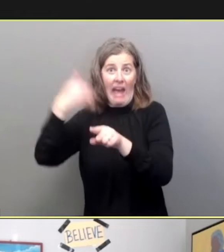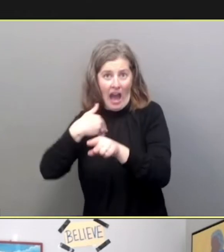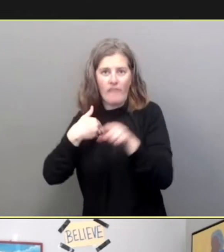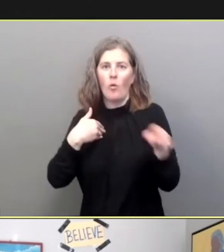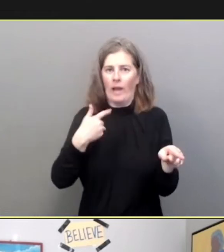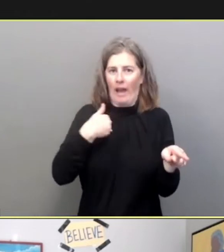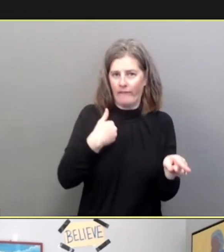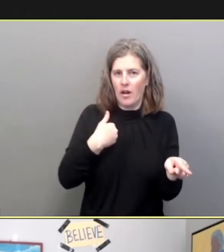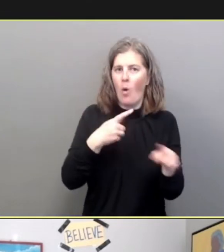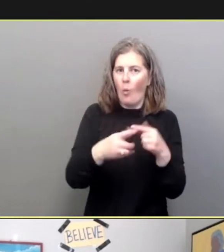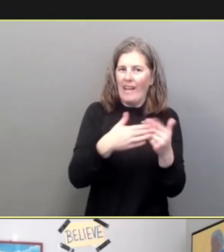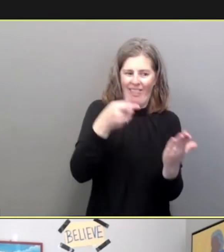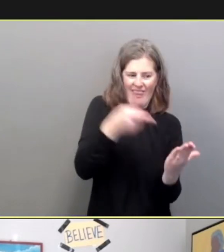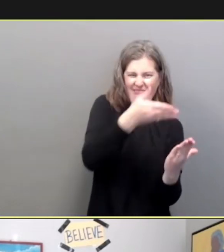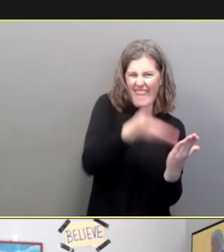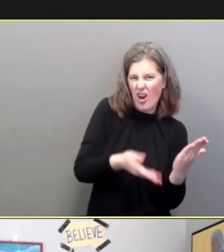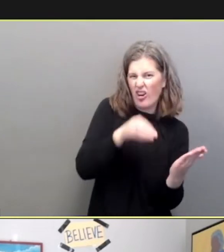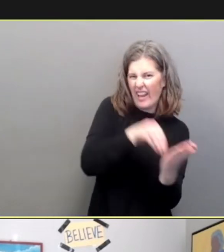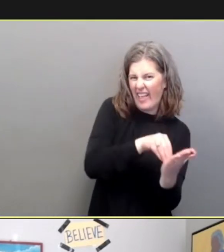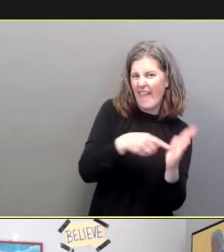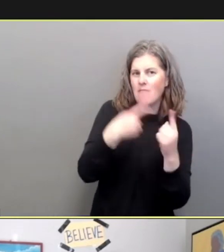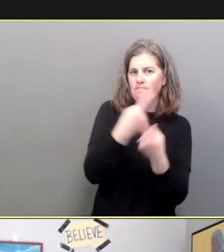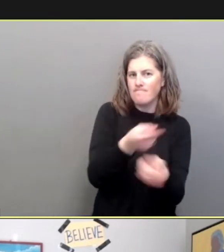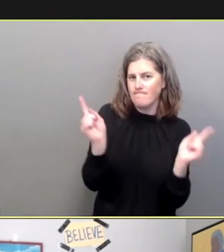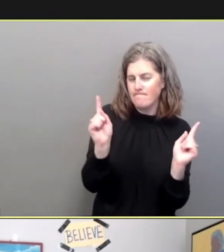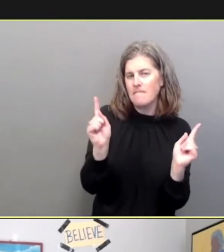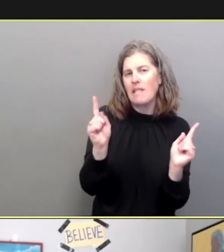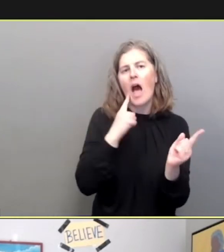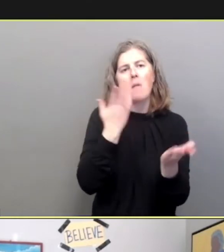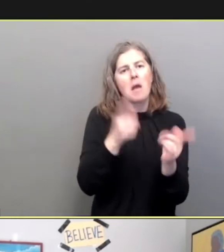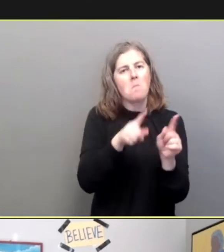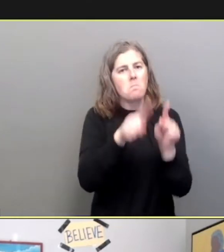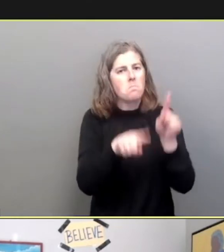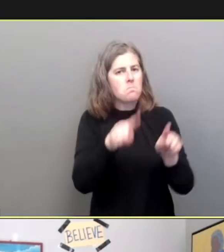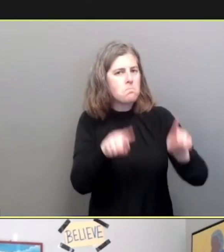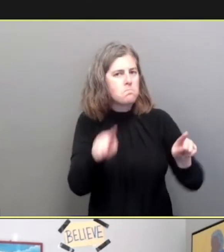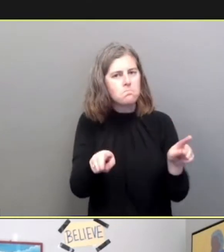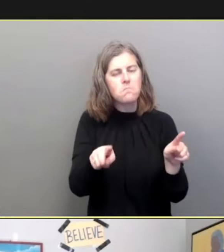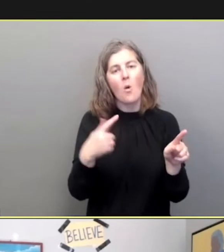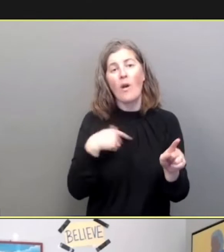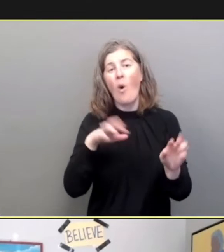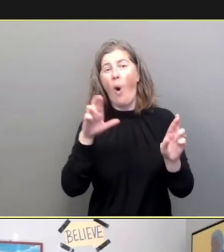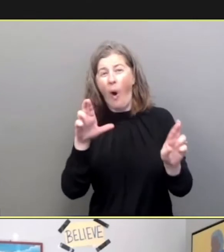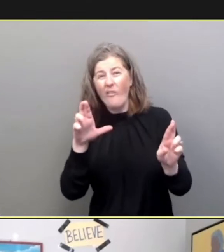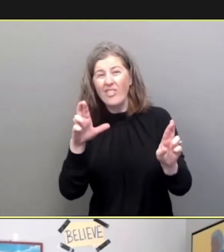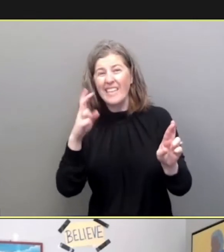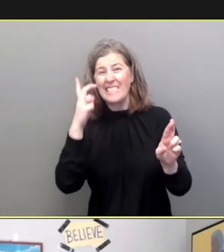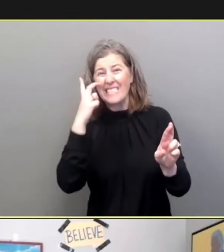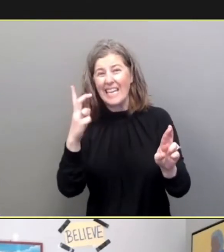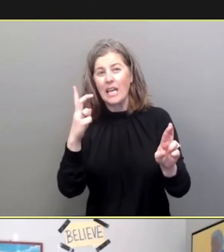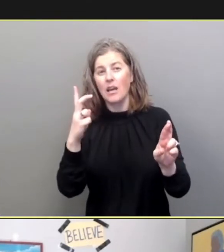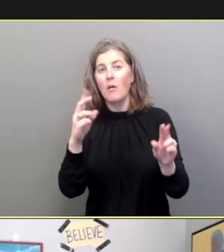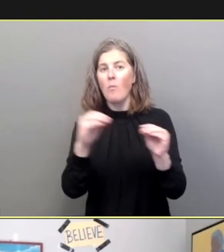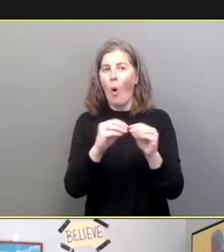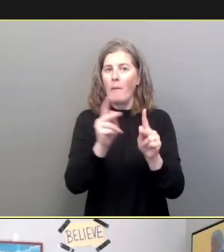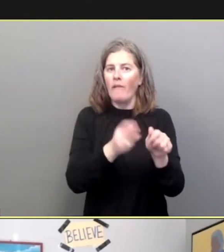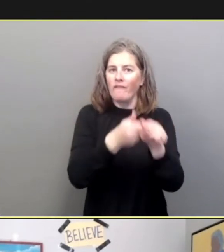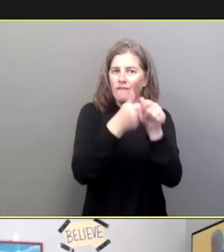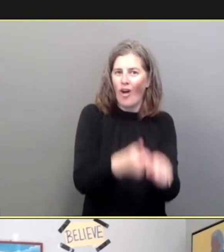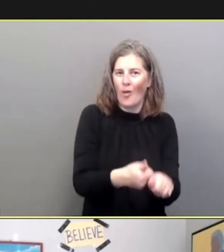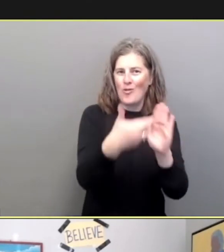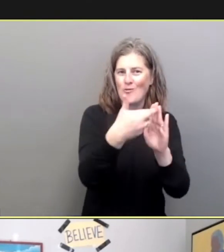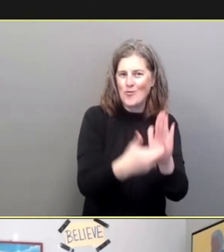health order is really what you're getting at. And that may vary as we hopefully see more adherence to COVID safe practices